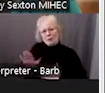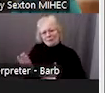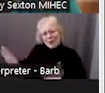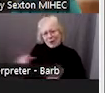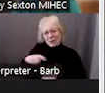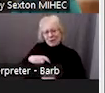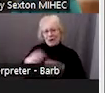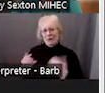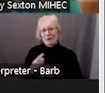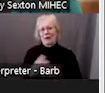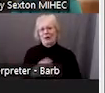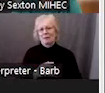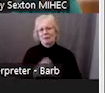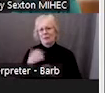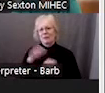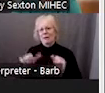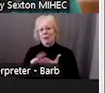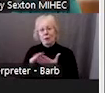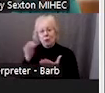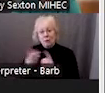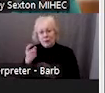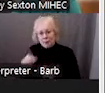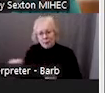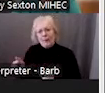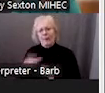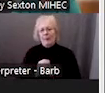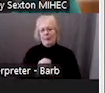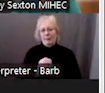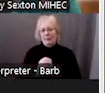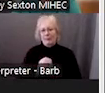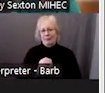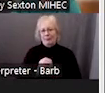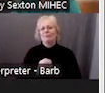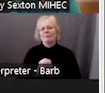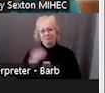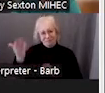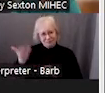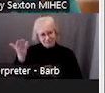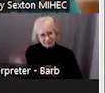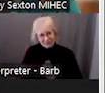today so we can learn from them. Let's meet our guests.